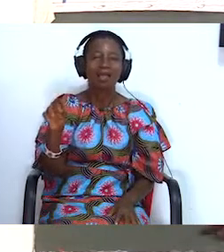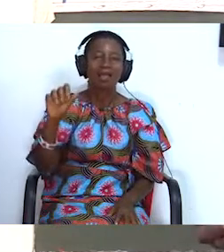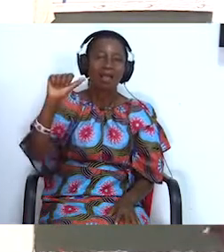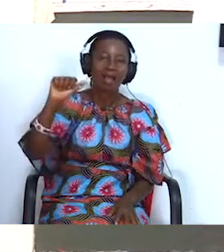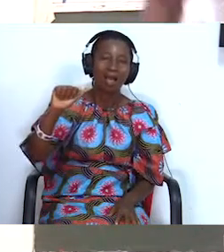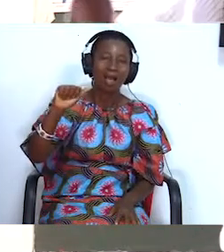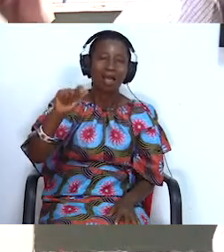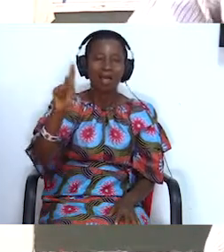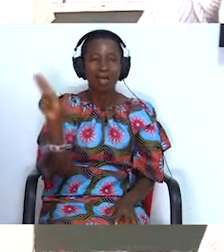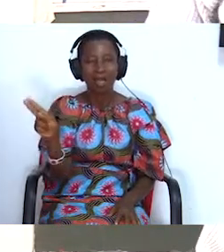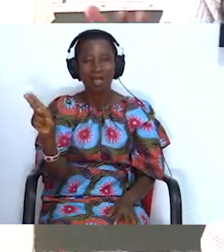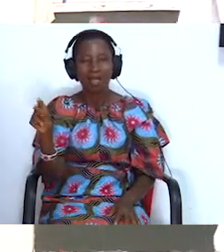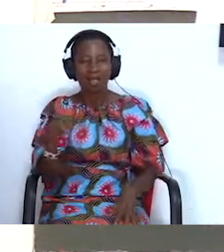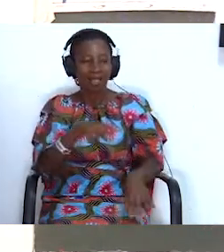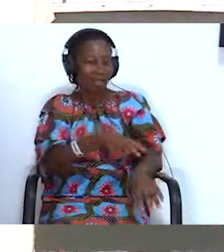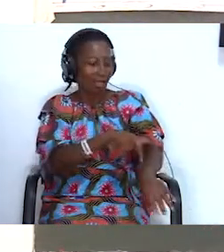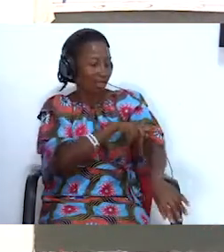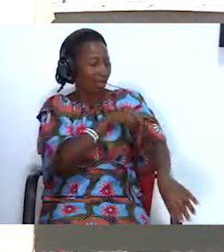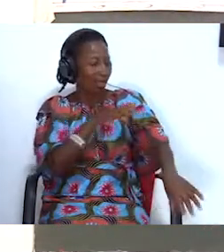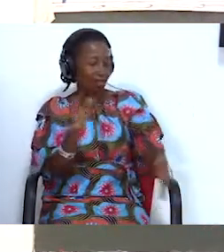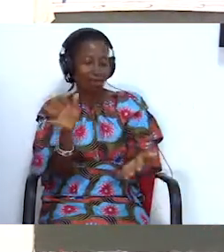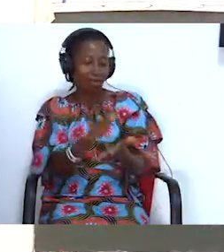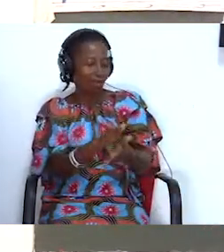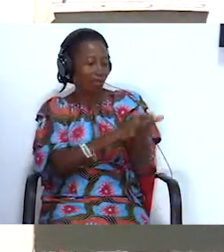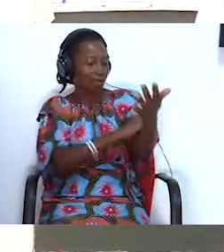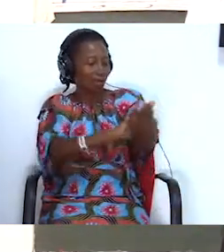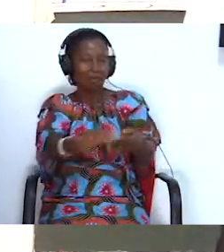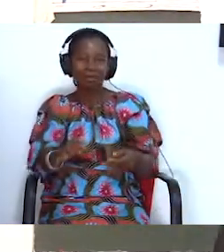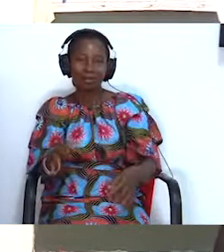and then we will try it together.